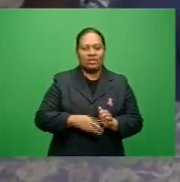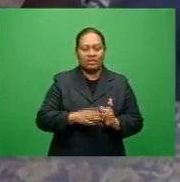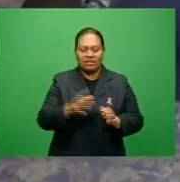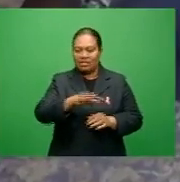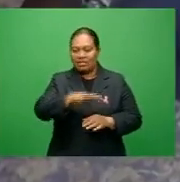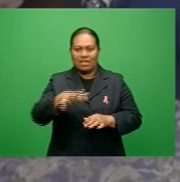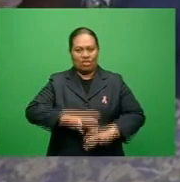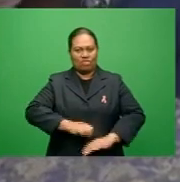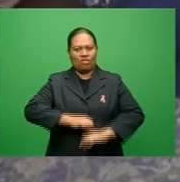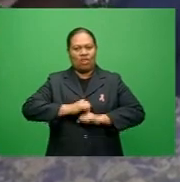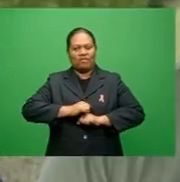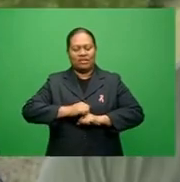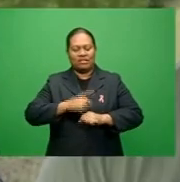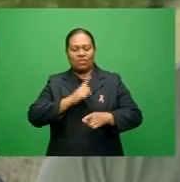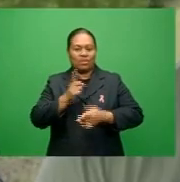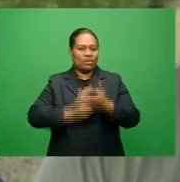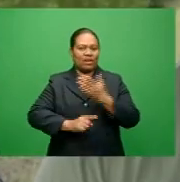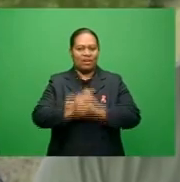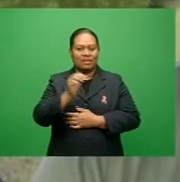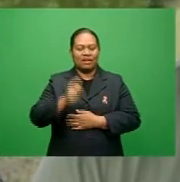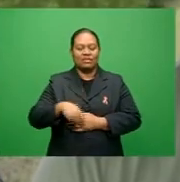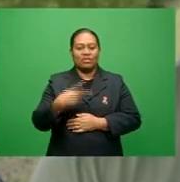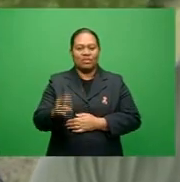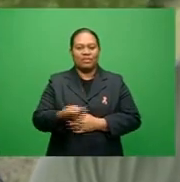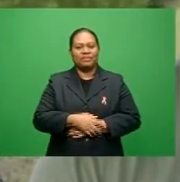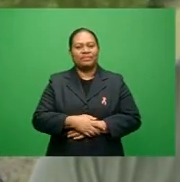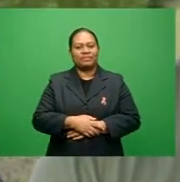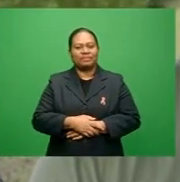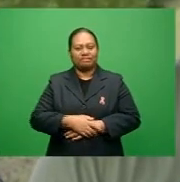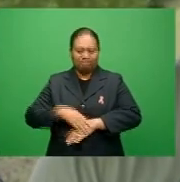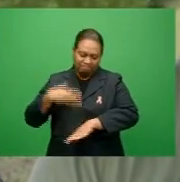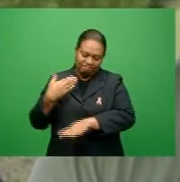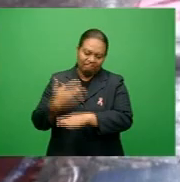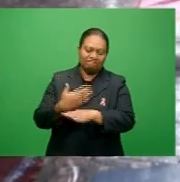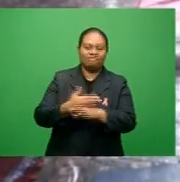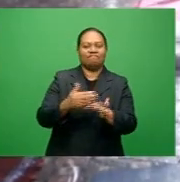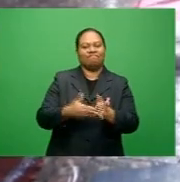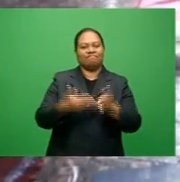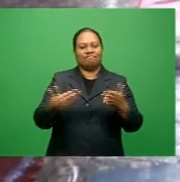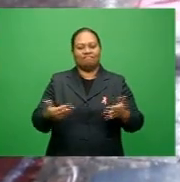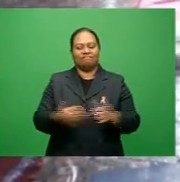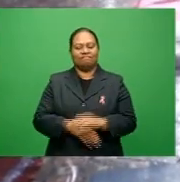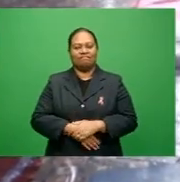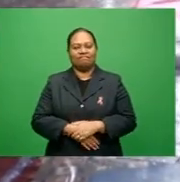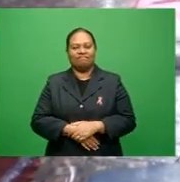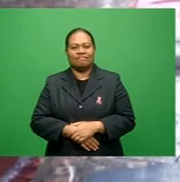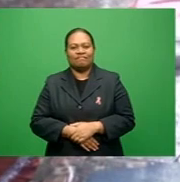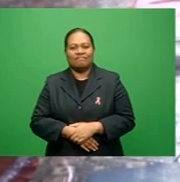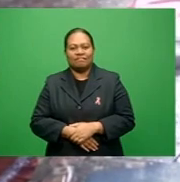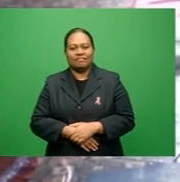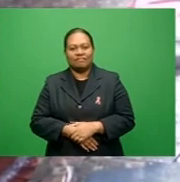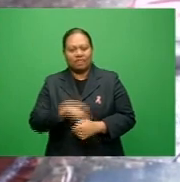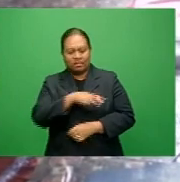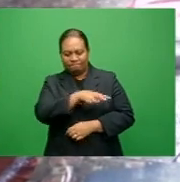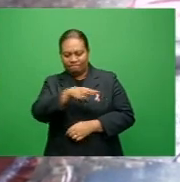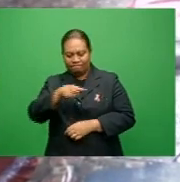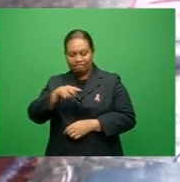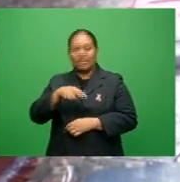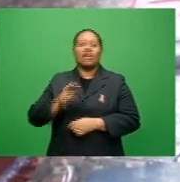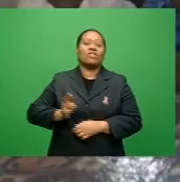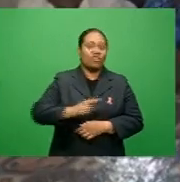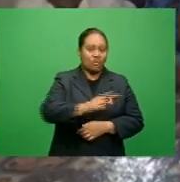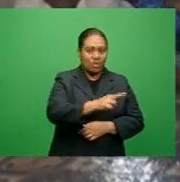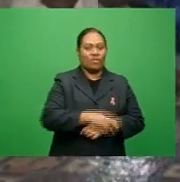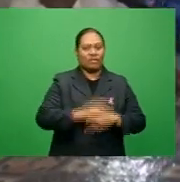outing. This week we're really working hard on our scrum. We're watching Rawa's game for the